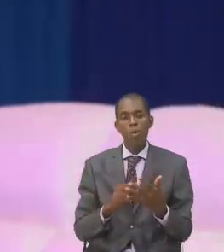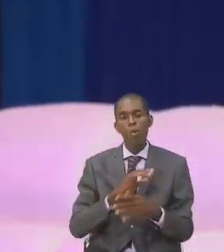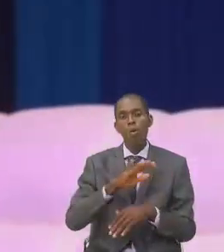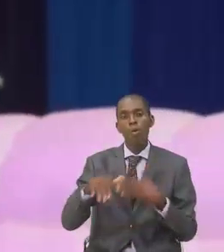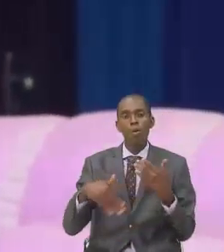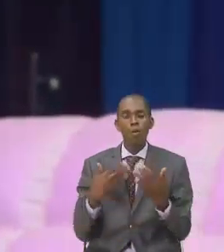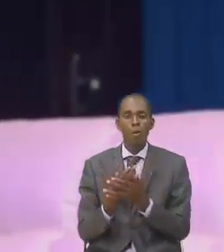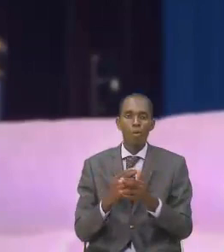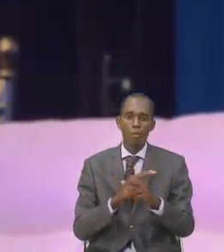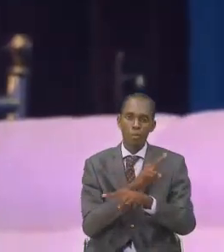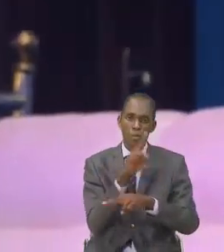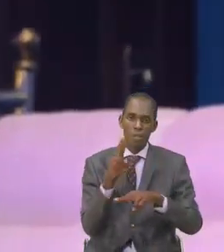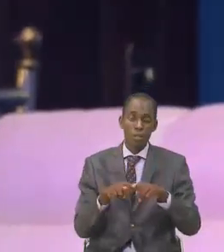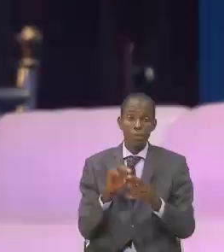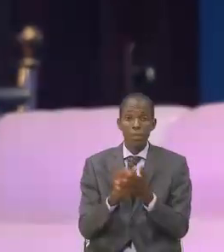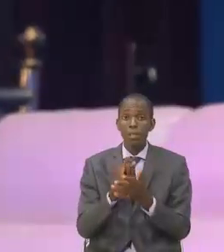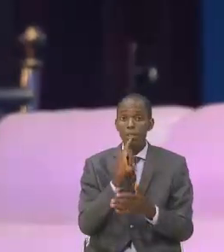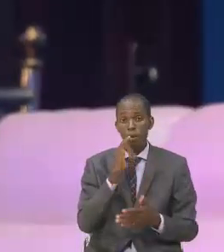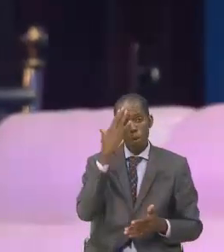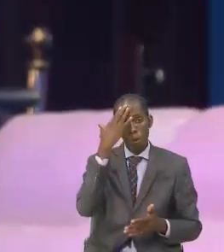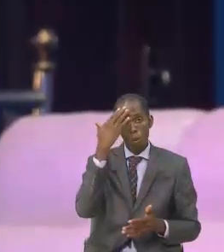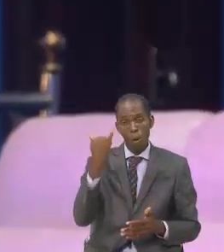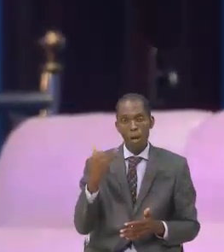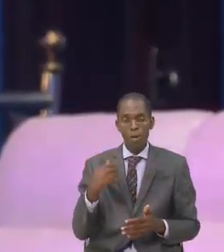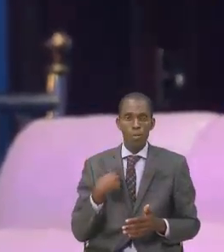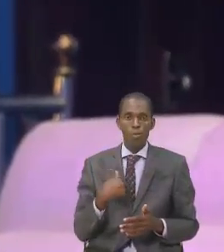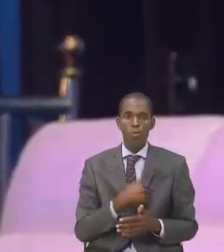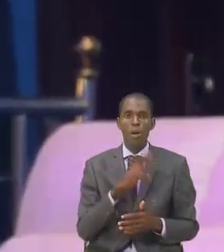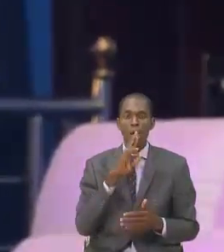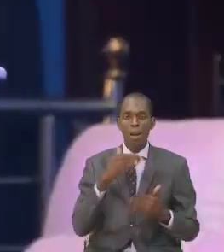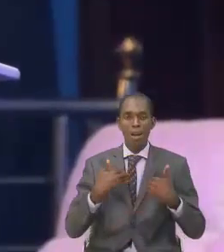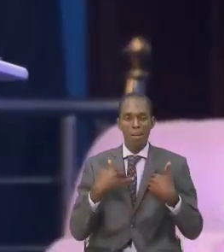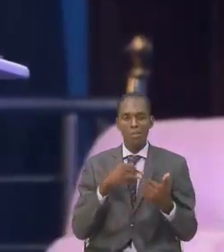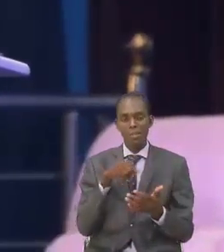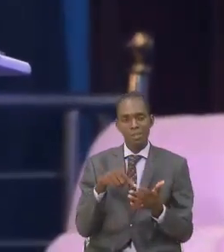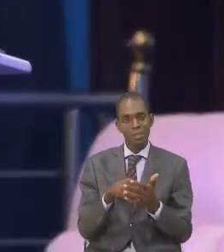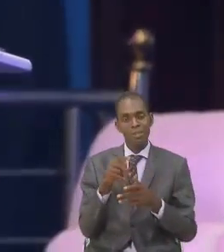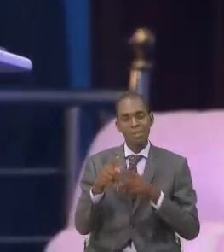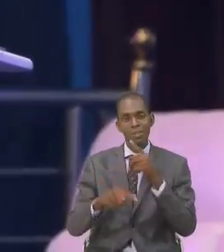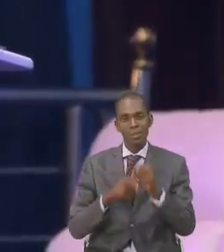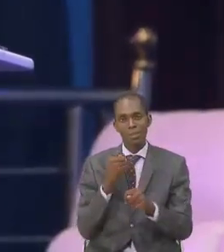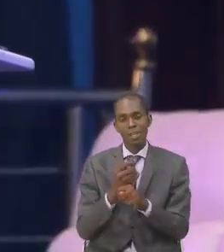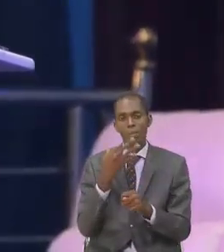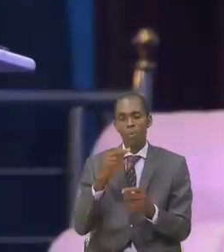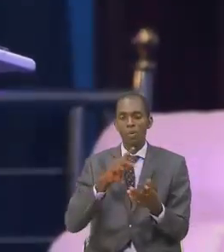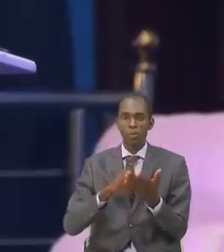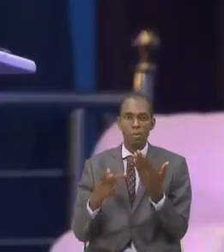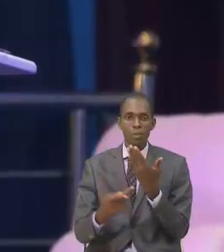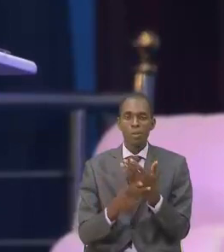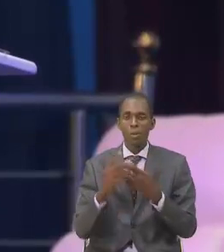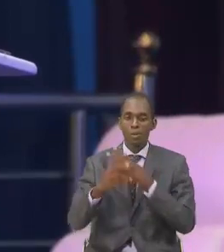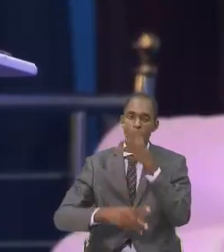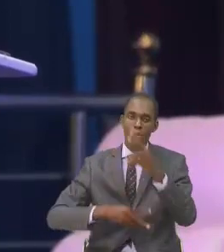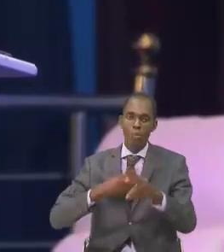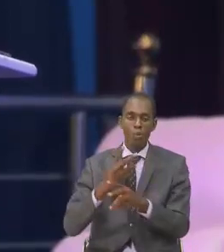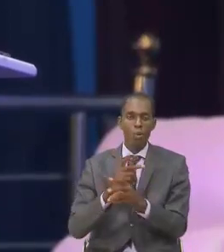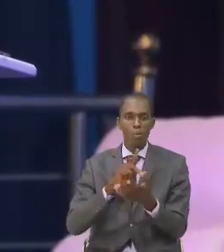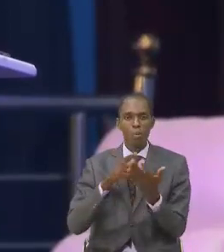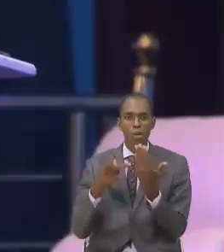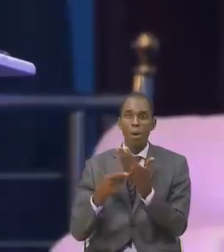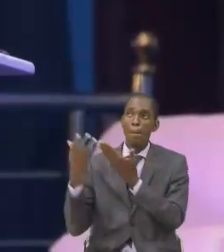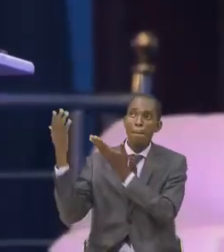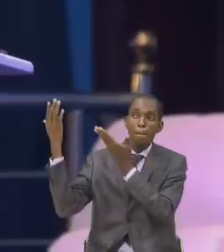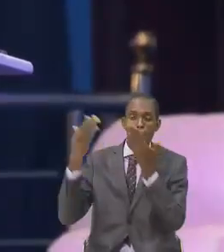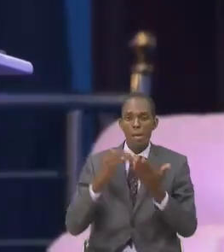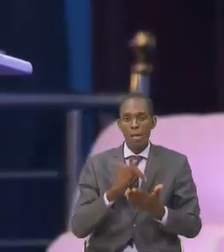now be visible among all nations. That's why we're having this kind of